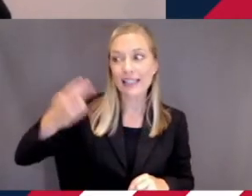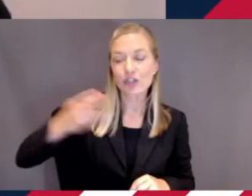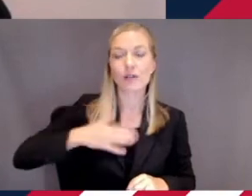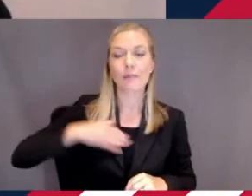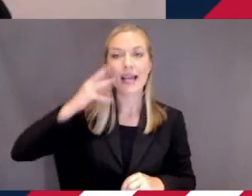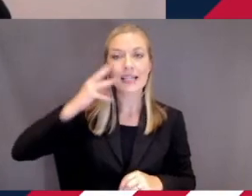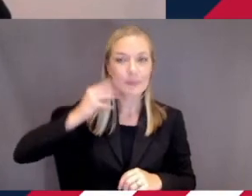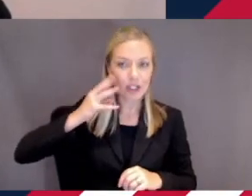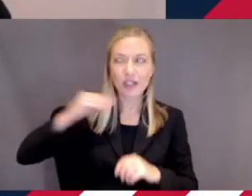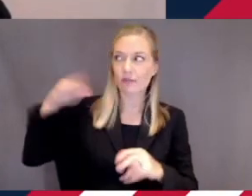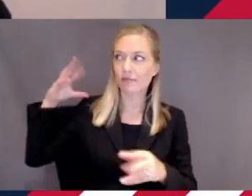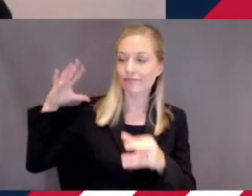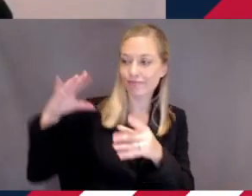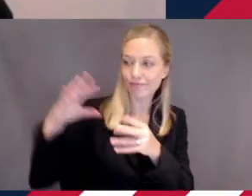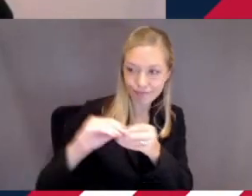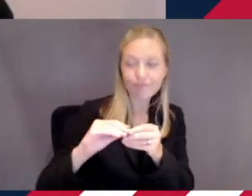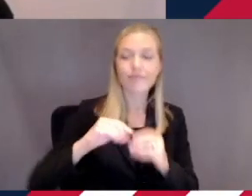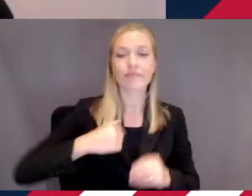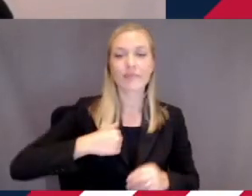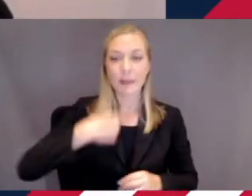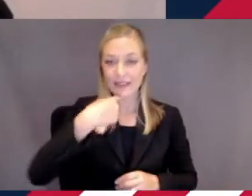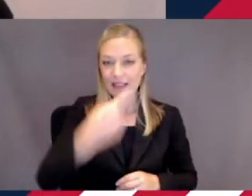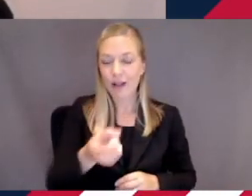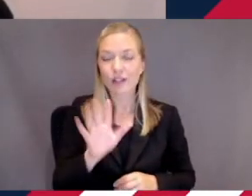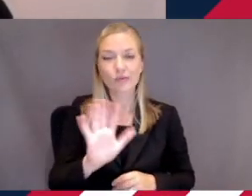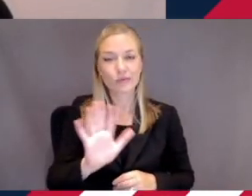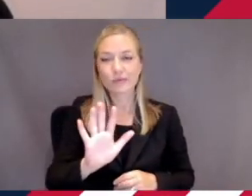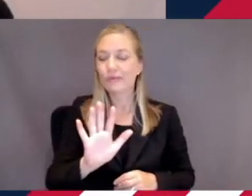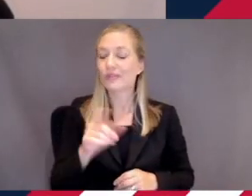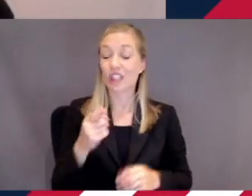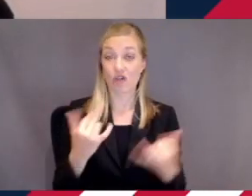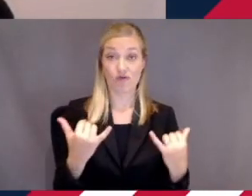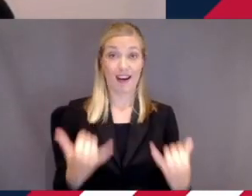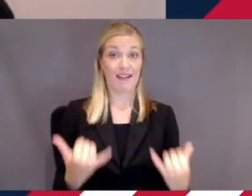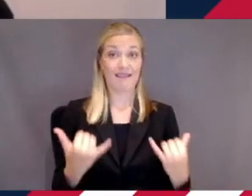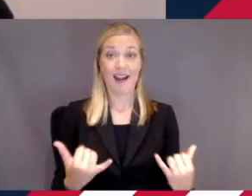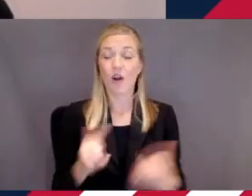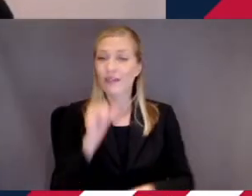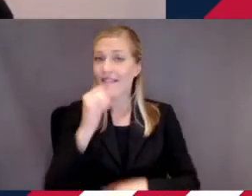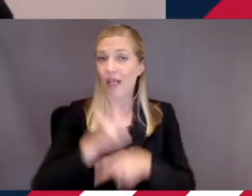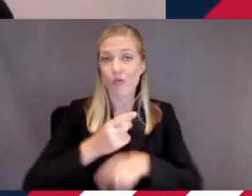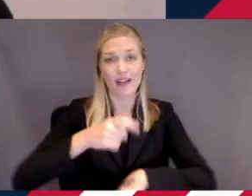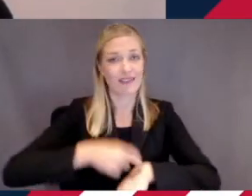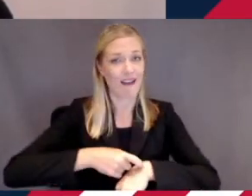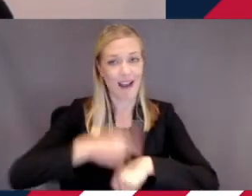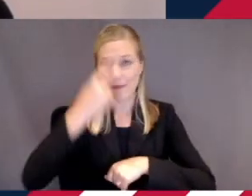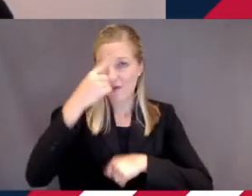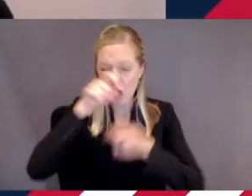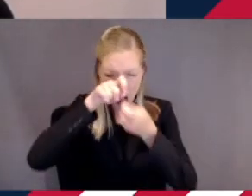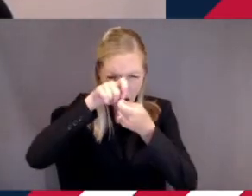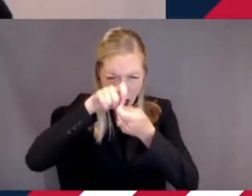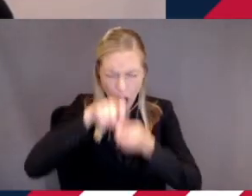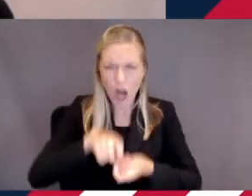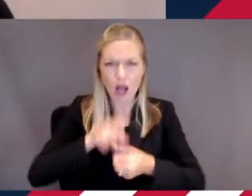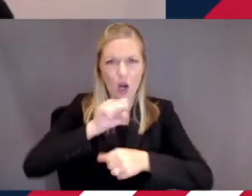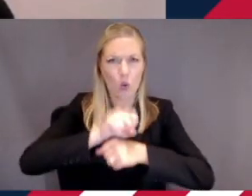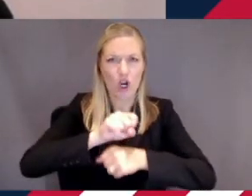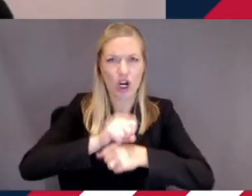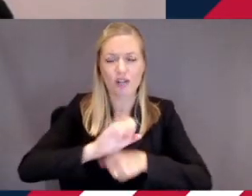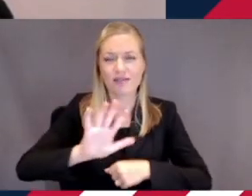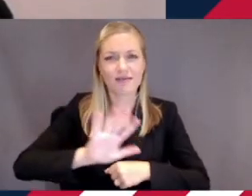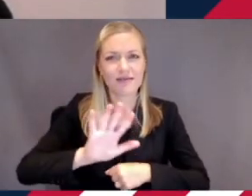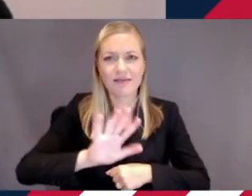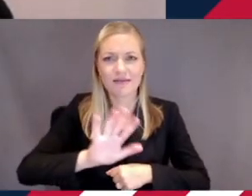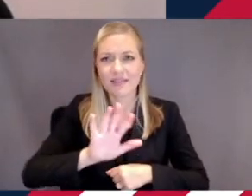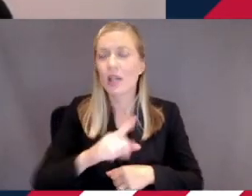getting into these kinds of detailed work when we have a DNC commission that has been working for 18